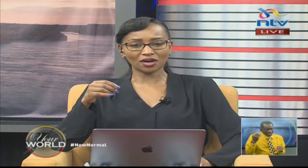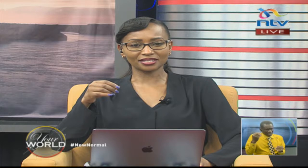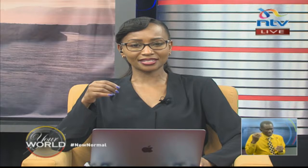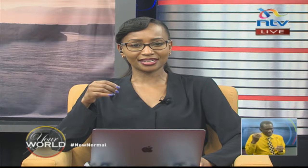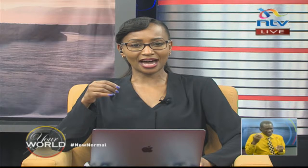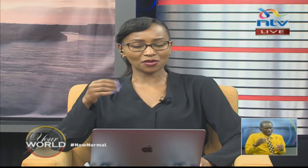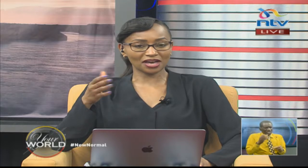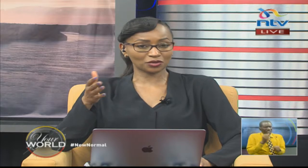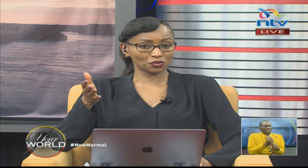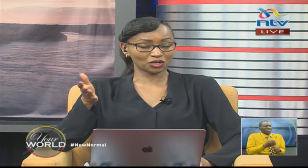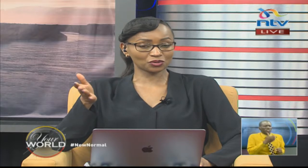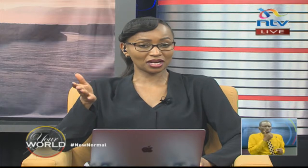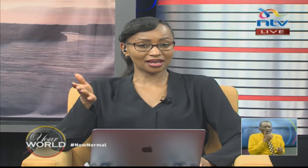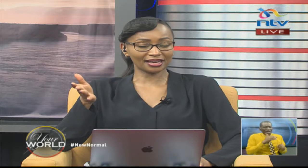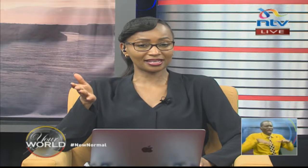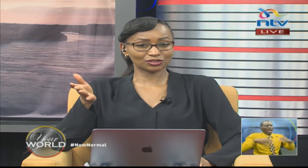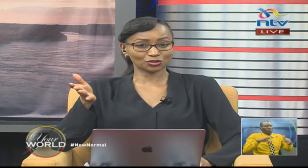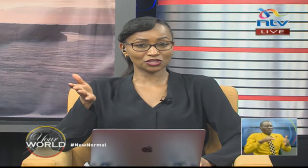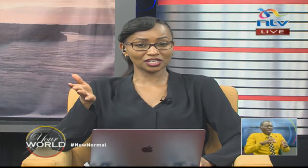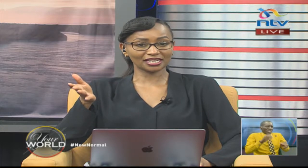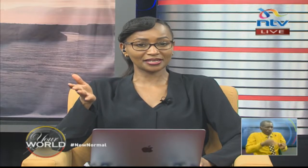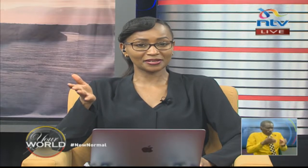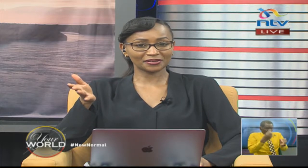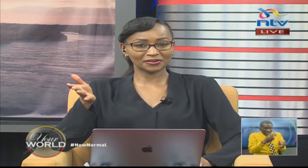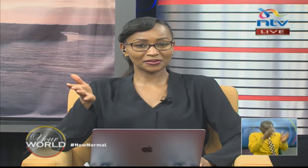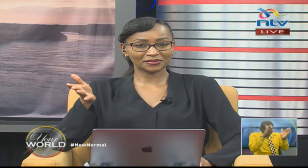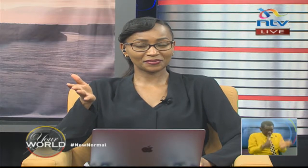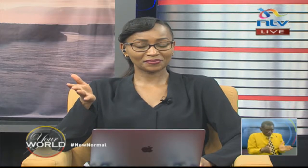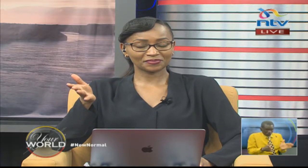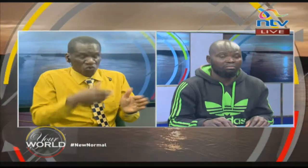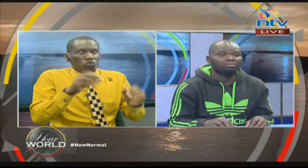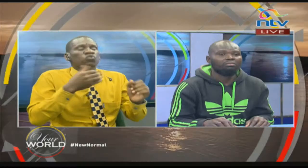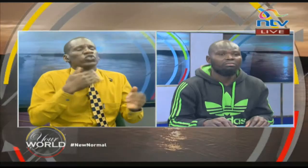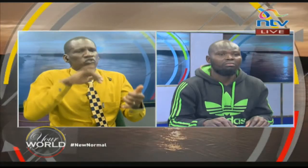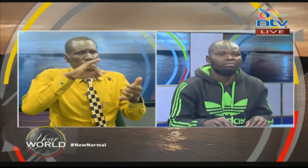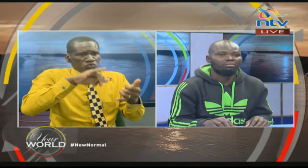they wonder how that would look like socially?